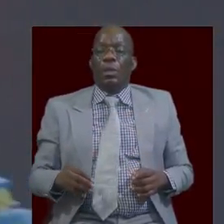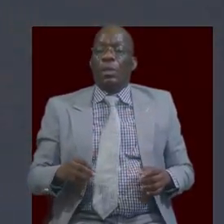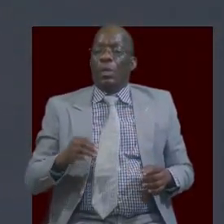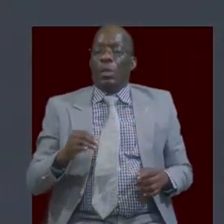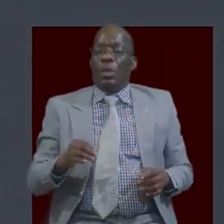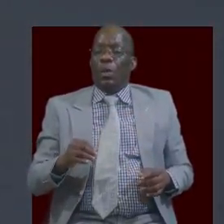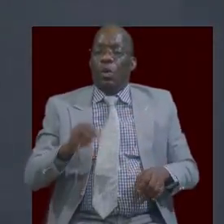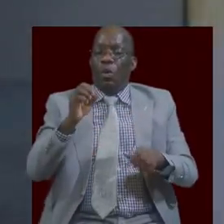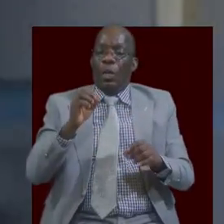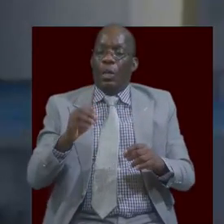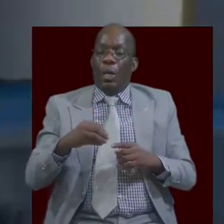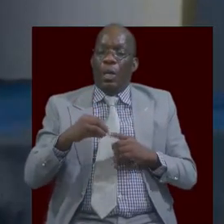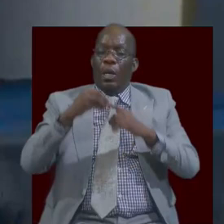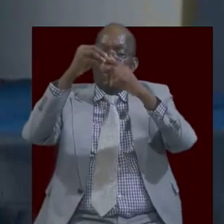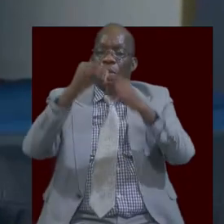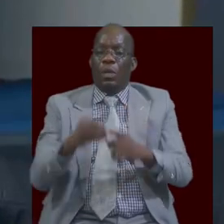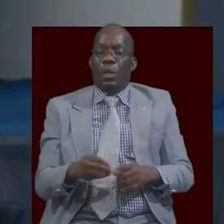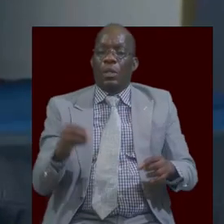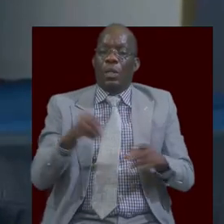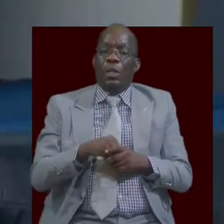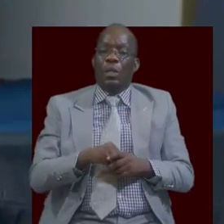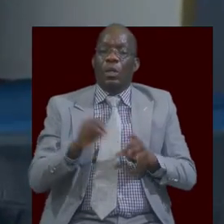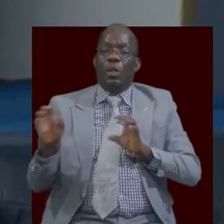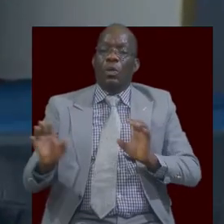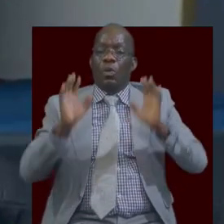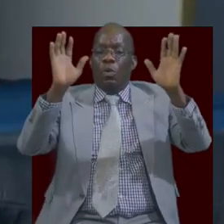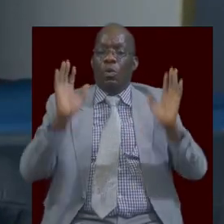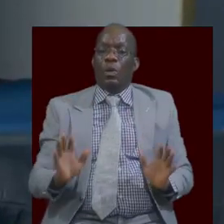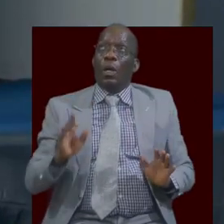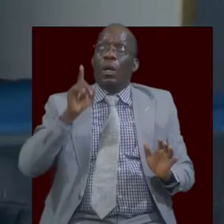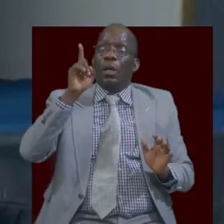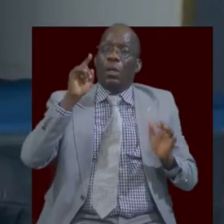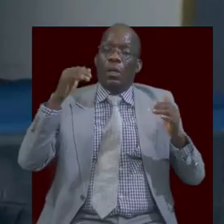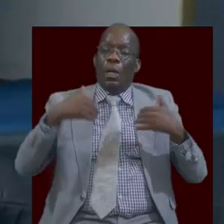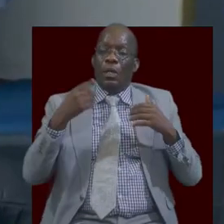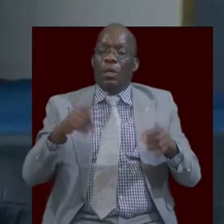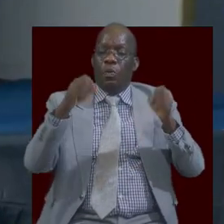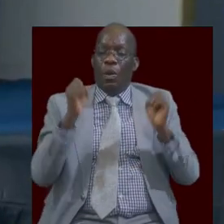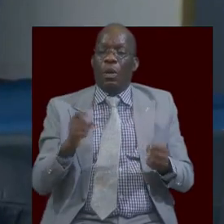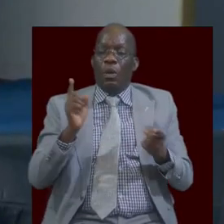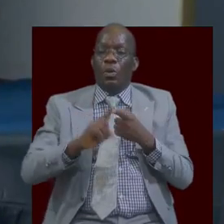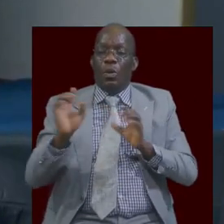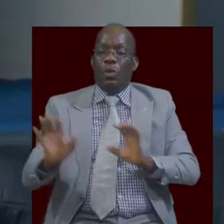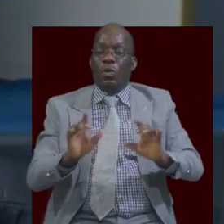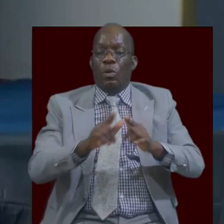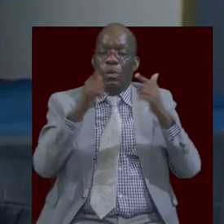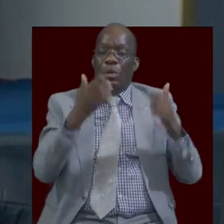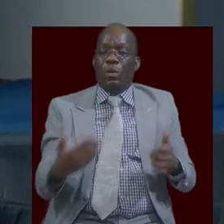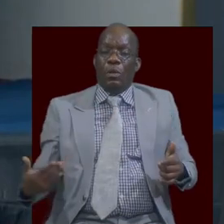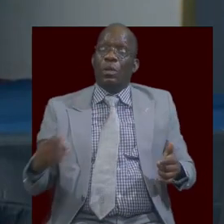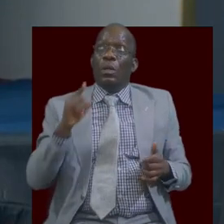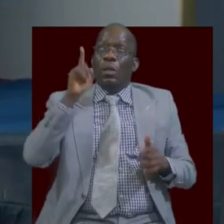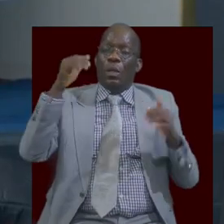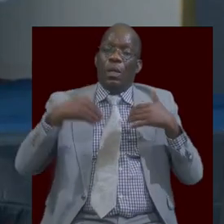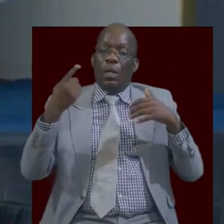in exploits. He has the power to do exploits. He has the strength